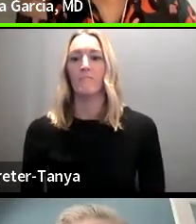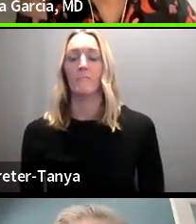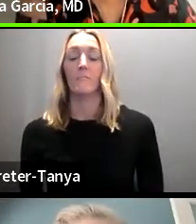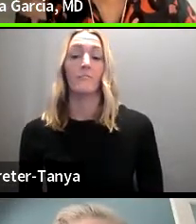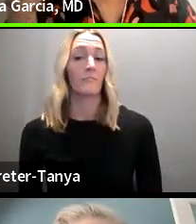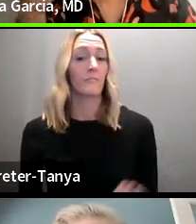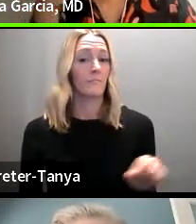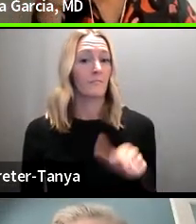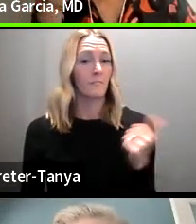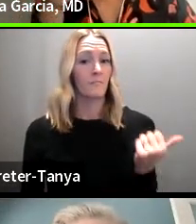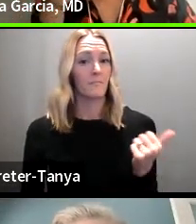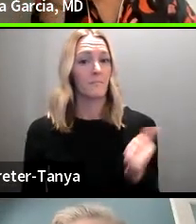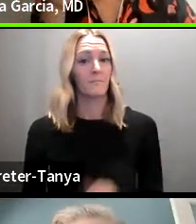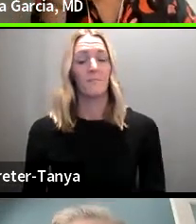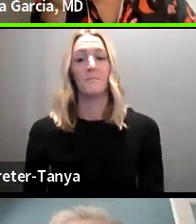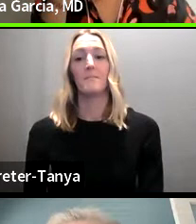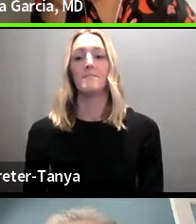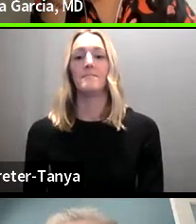else?